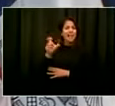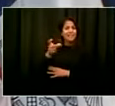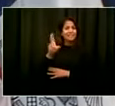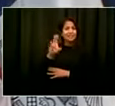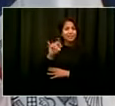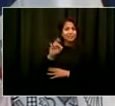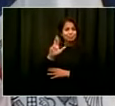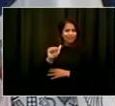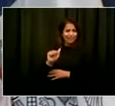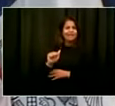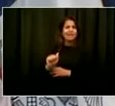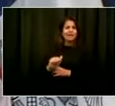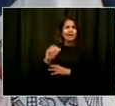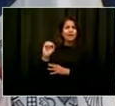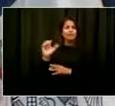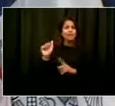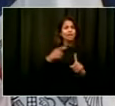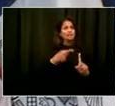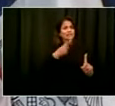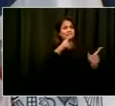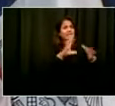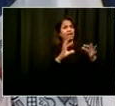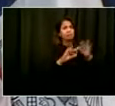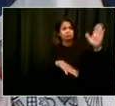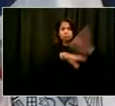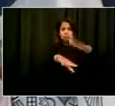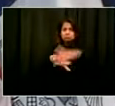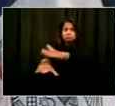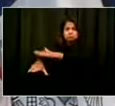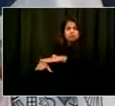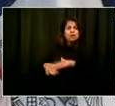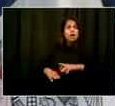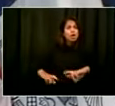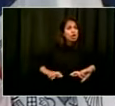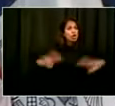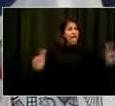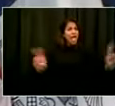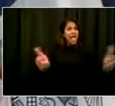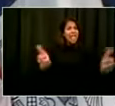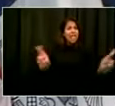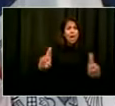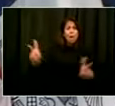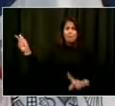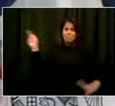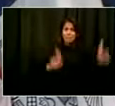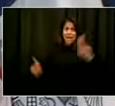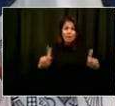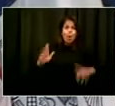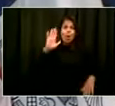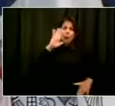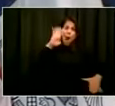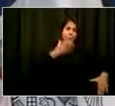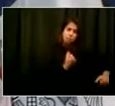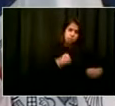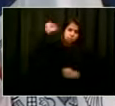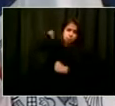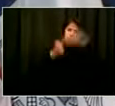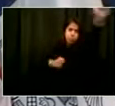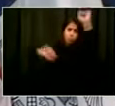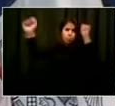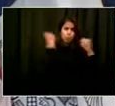be on the side of those demonstrators based on the fact that the majority of the police force lives in the suburbs. Its union has endorsed the